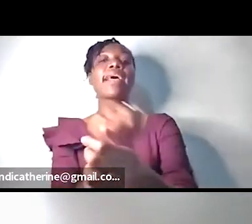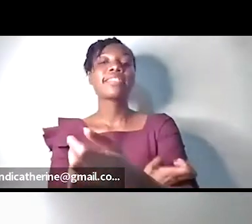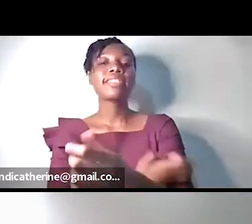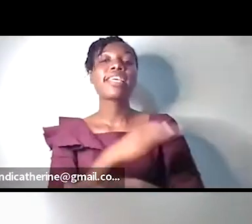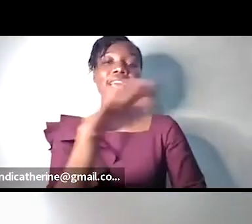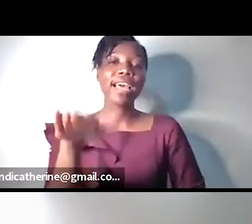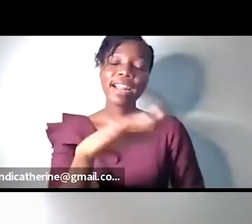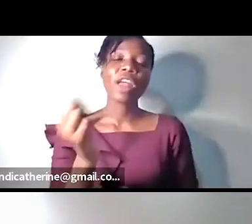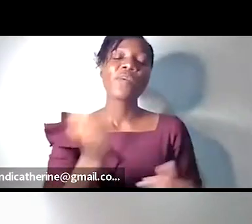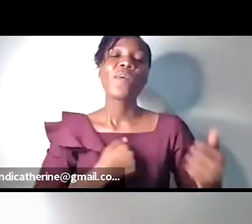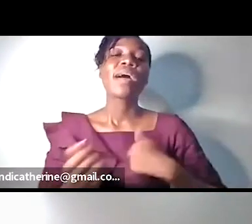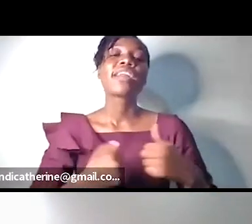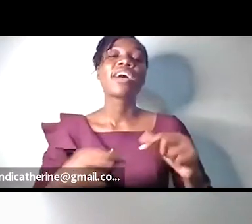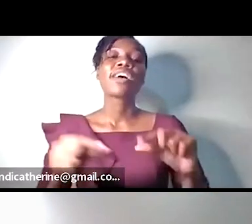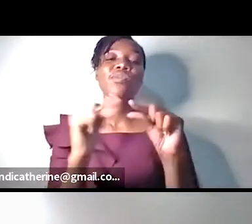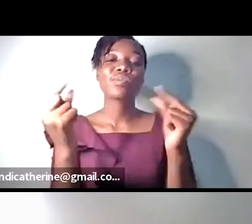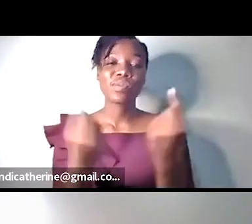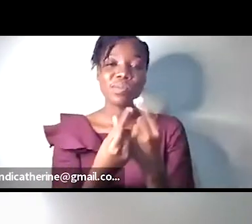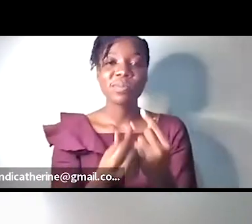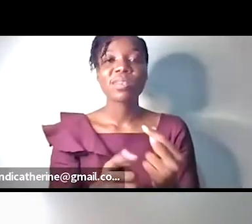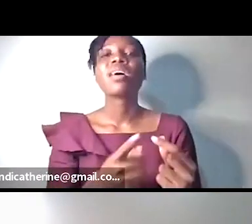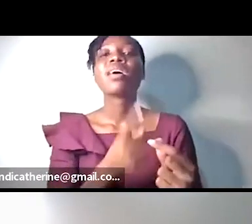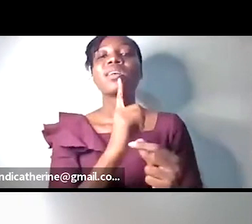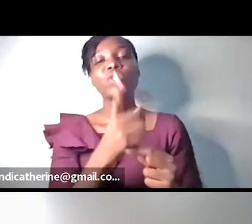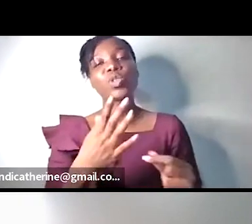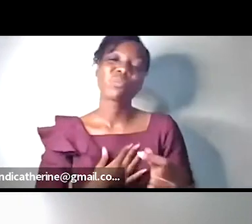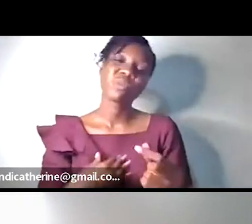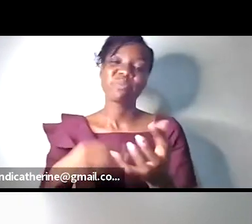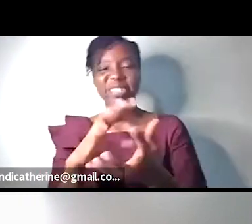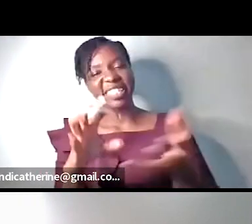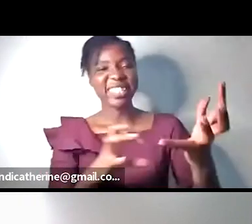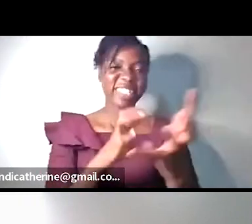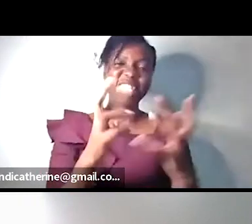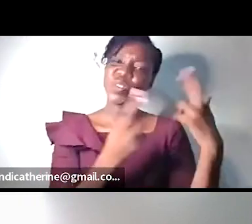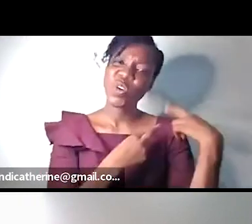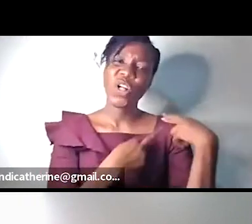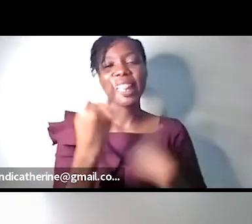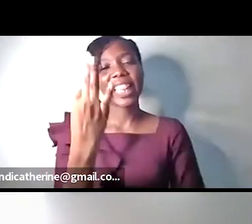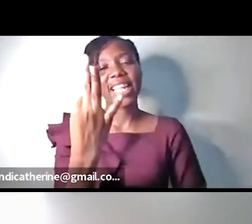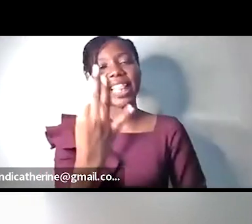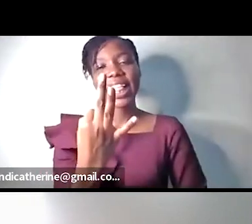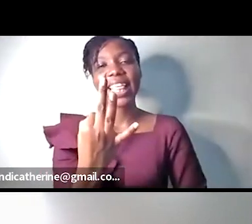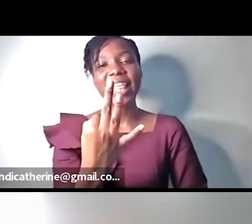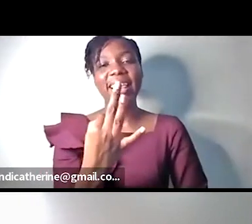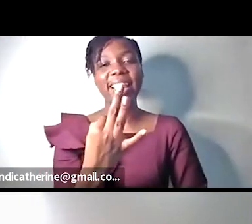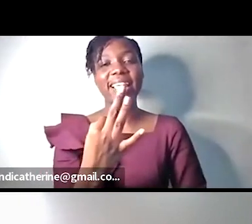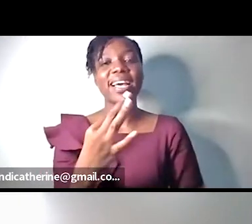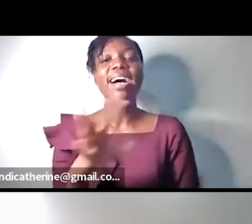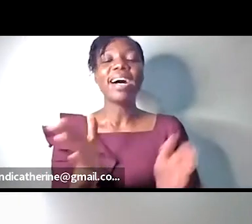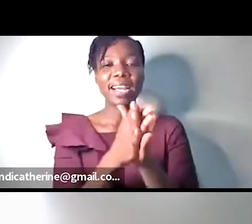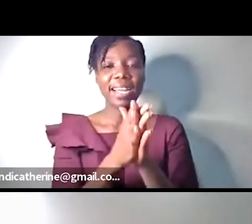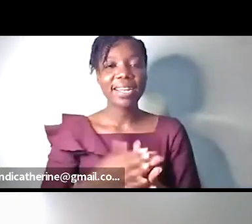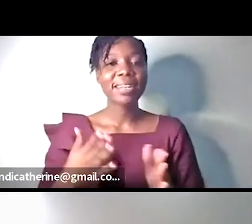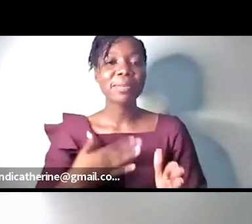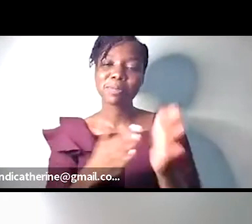Group. So that means I combine the 3 big roles and eager to